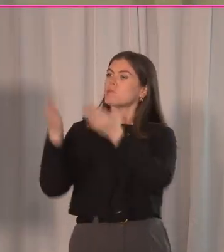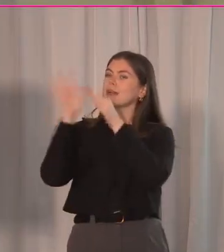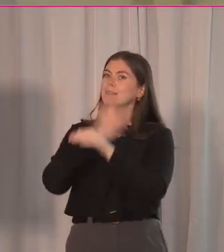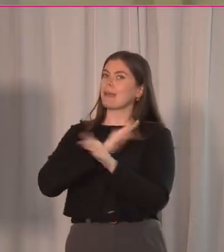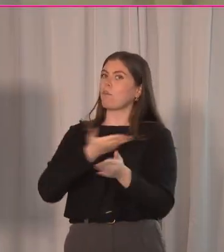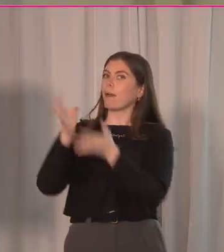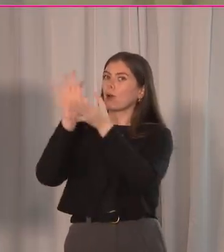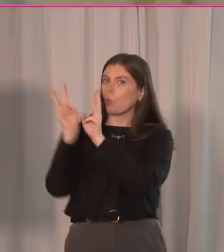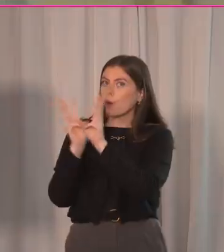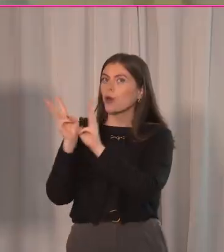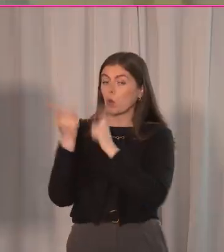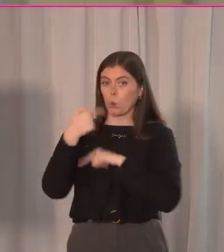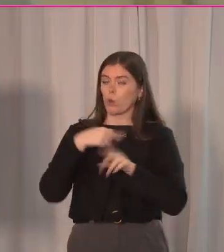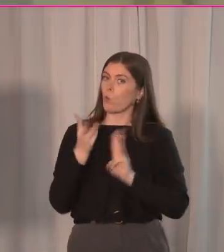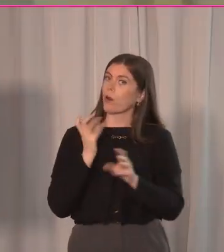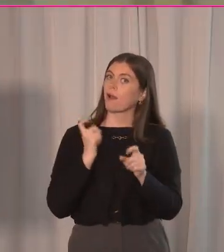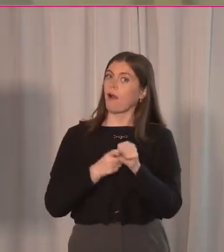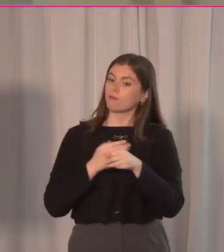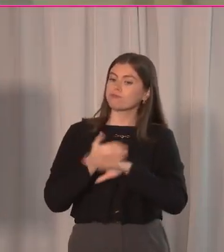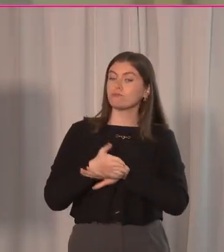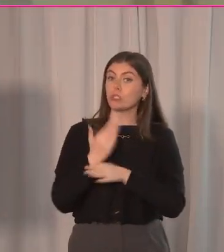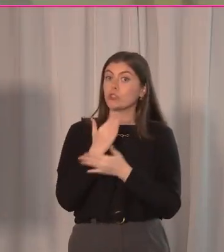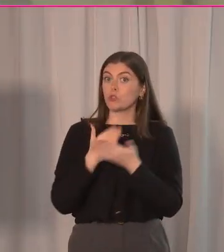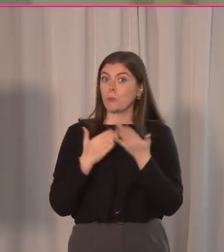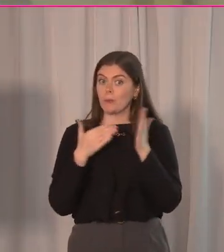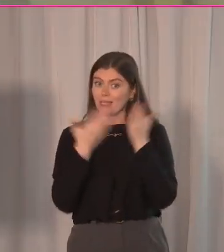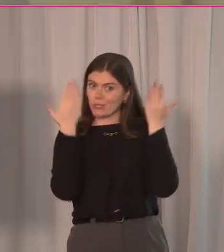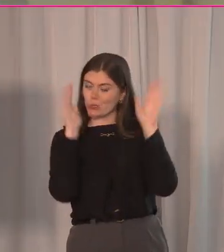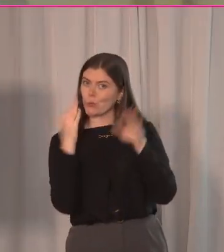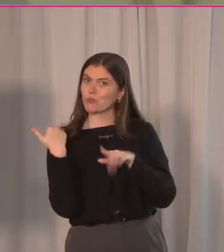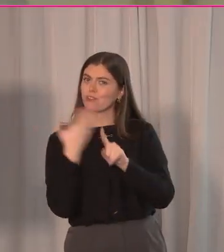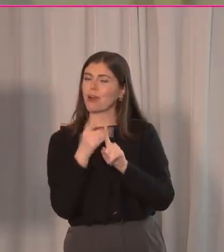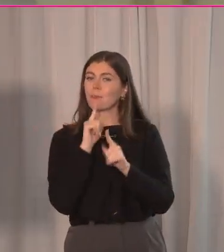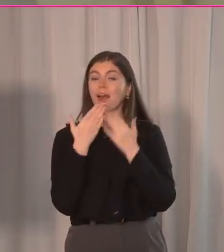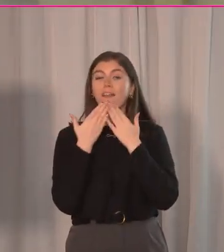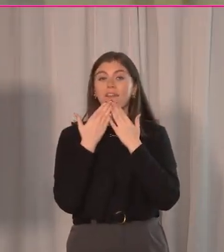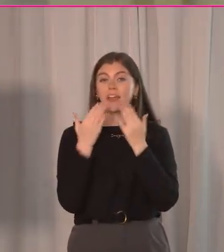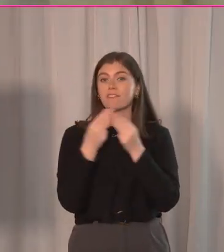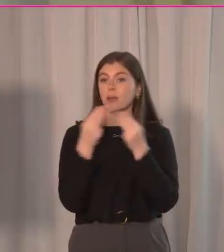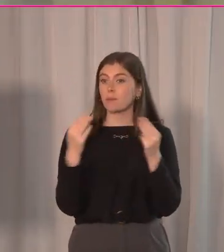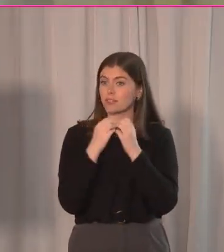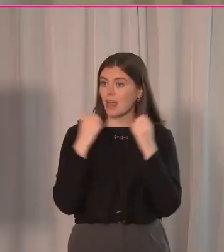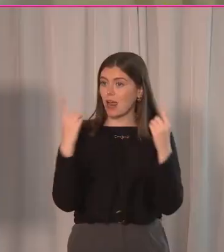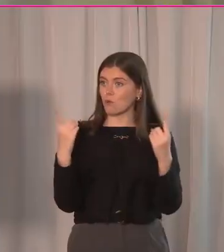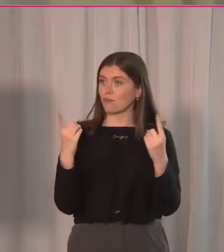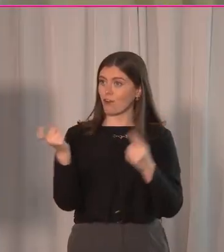work, and some of it's been reflected back. So again, thank you very much to all of you for